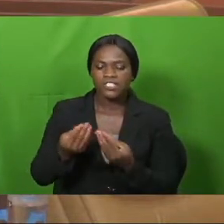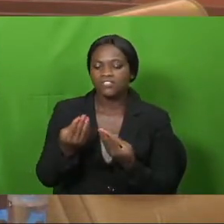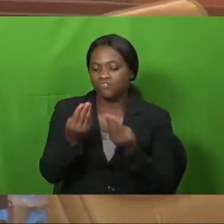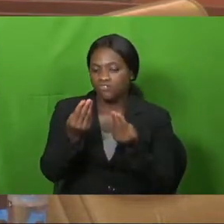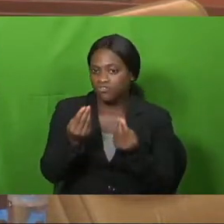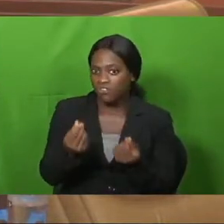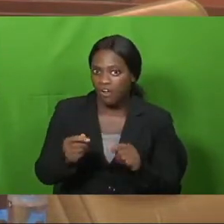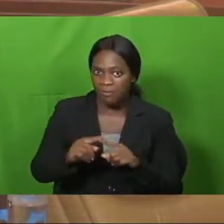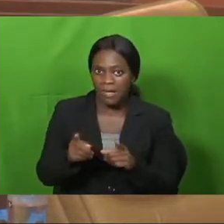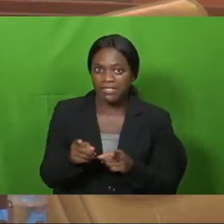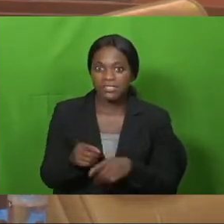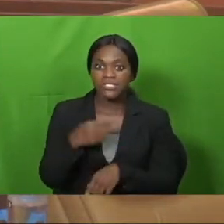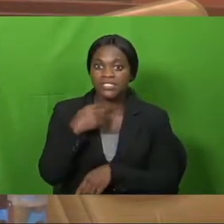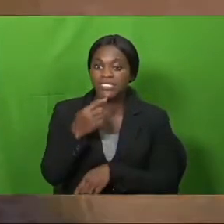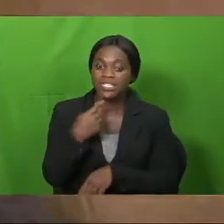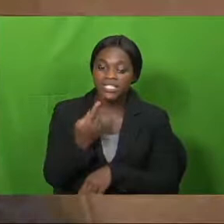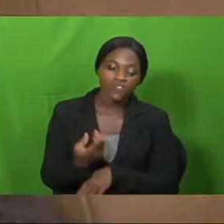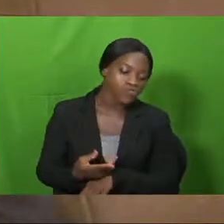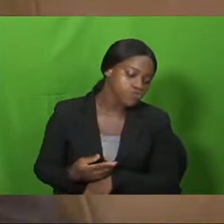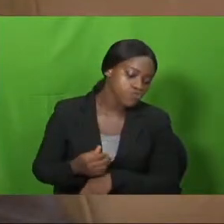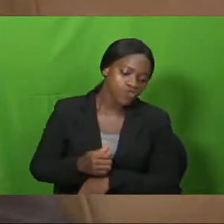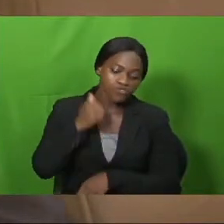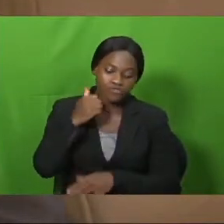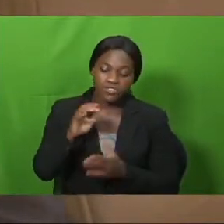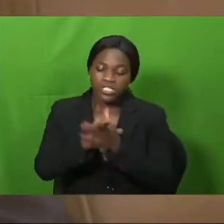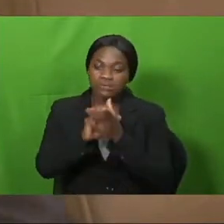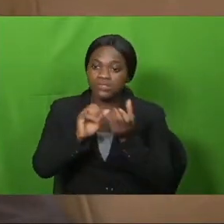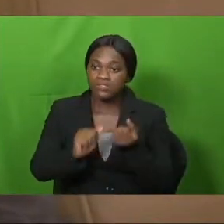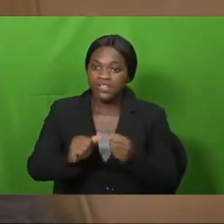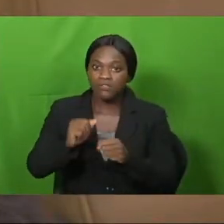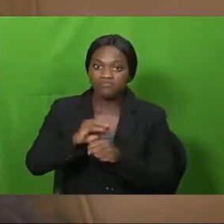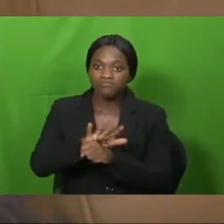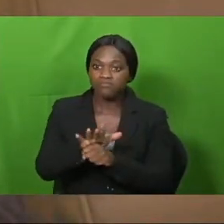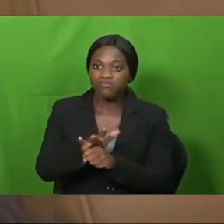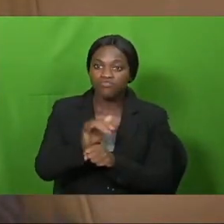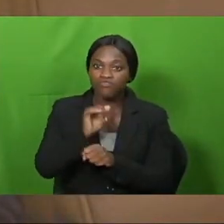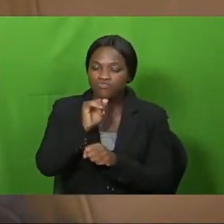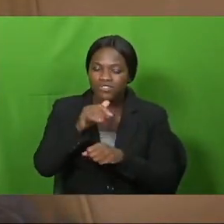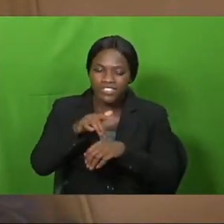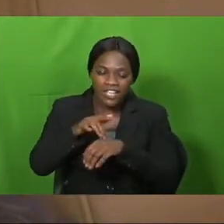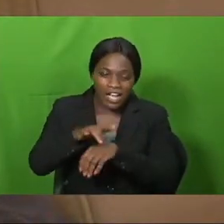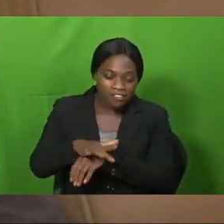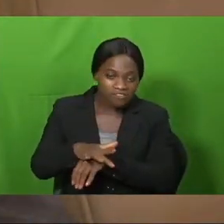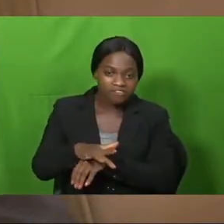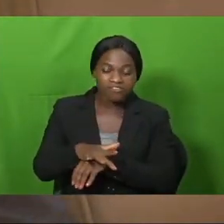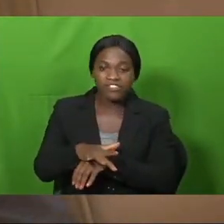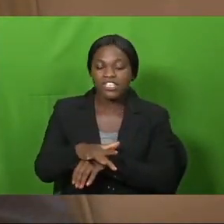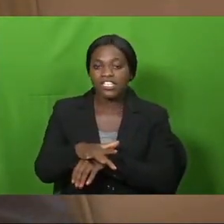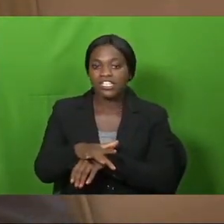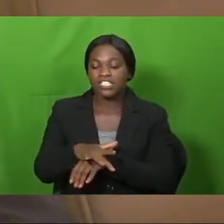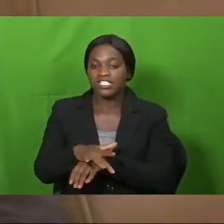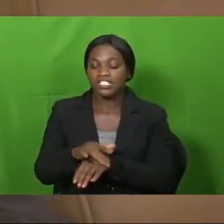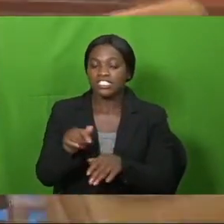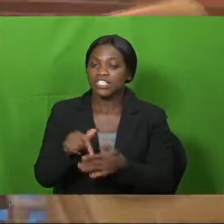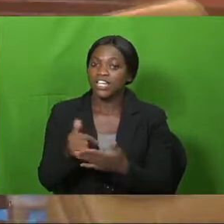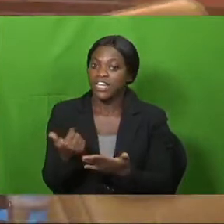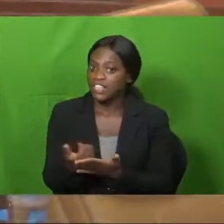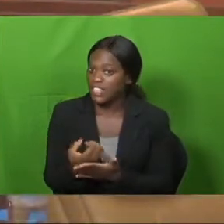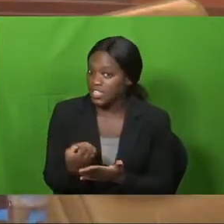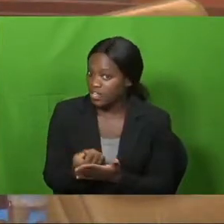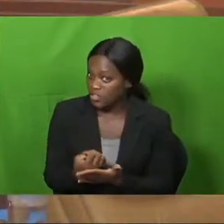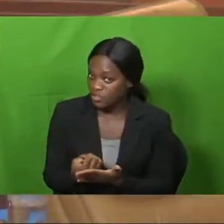pretend that the COVID-19 and the cost implications did not have a tolling effect on the